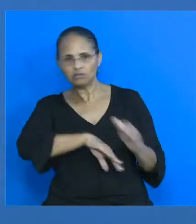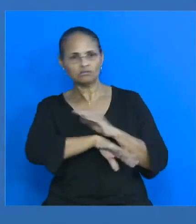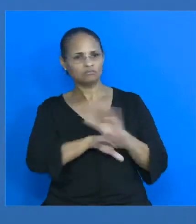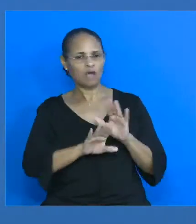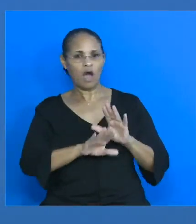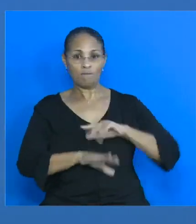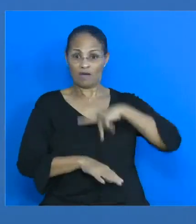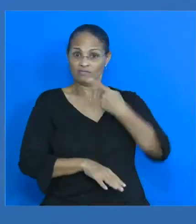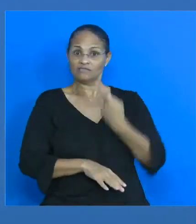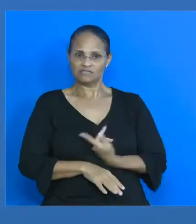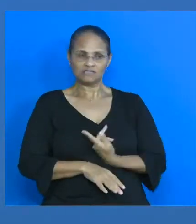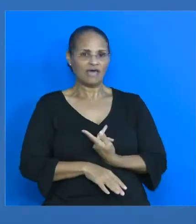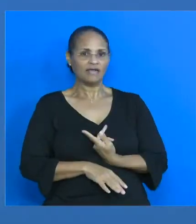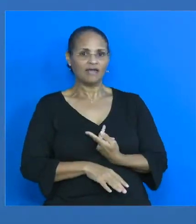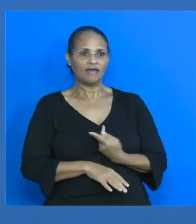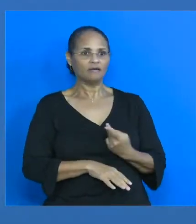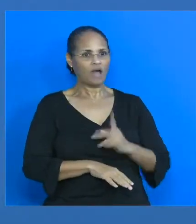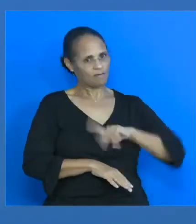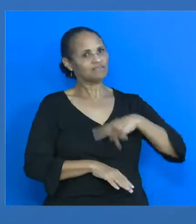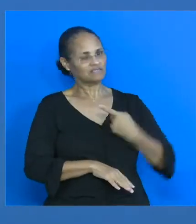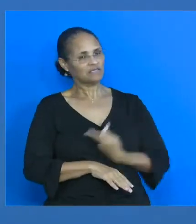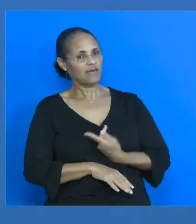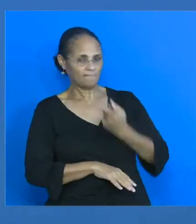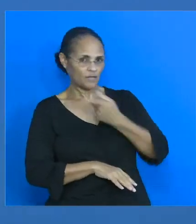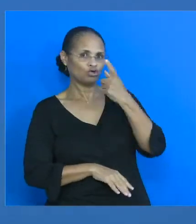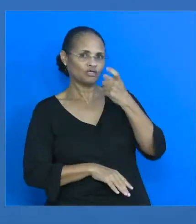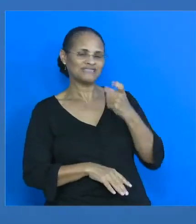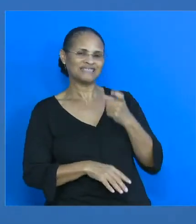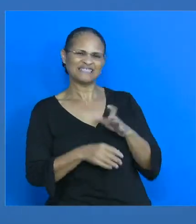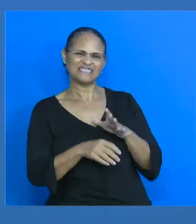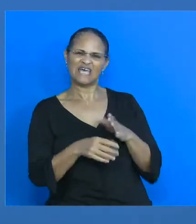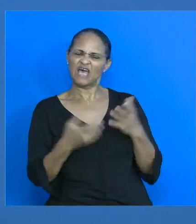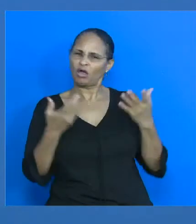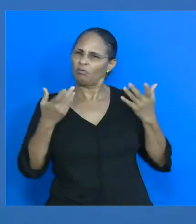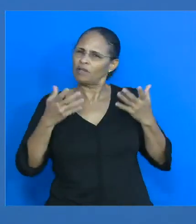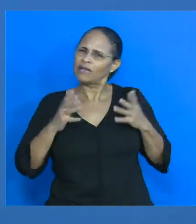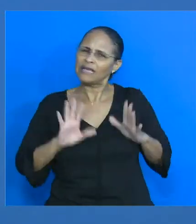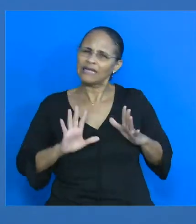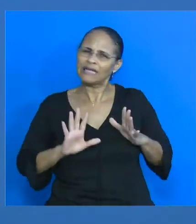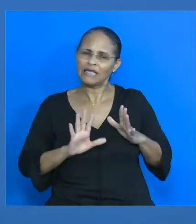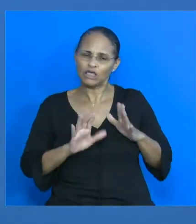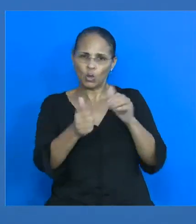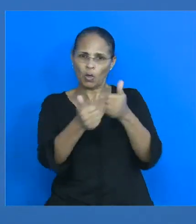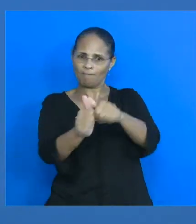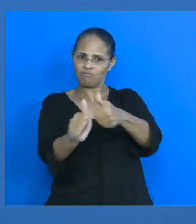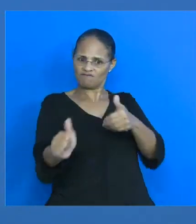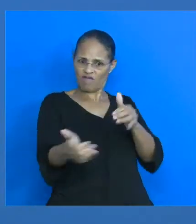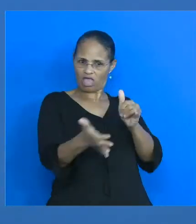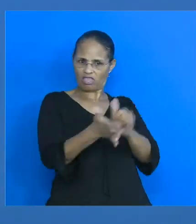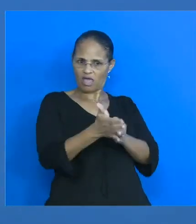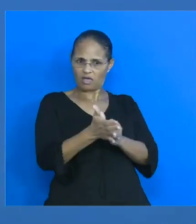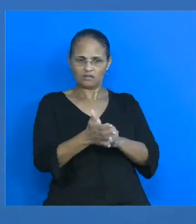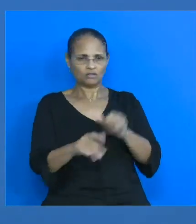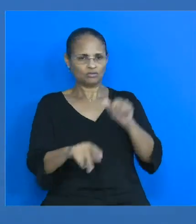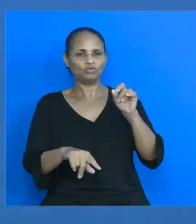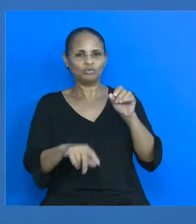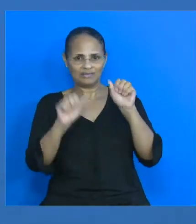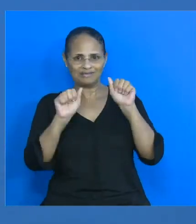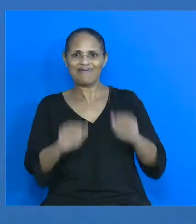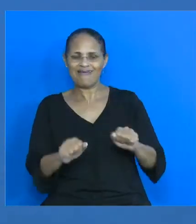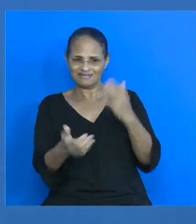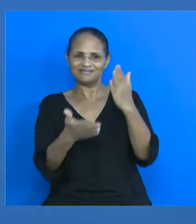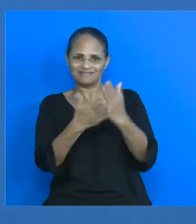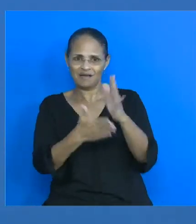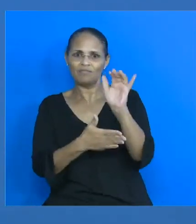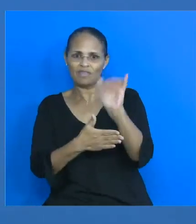I'm upset, Fiona, and I'm upset because this is completely and absolutely preventable, and it is inexcusable for this